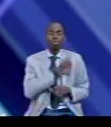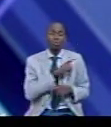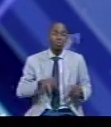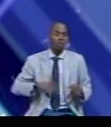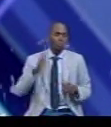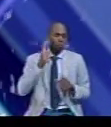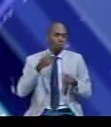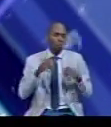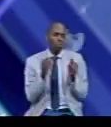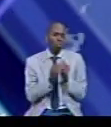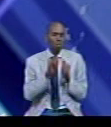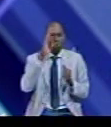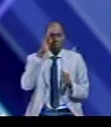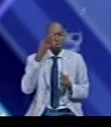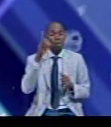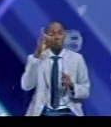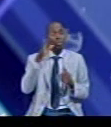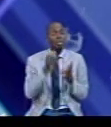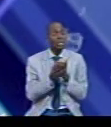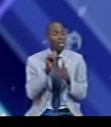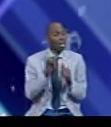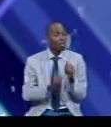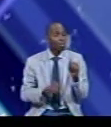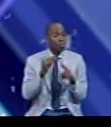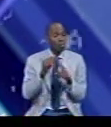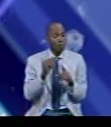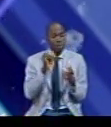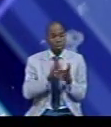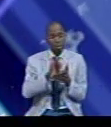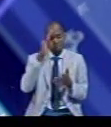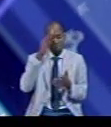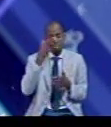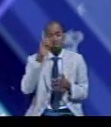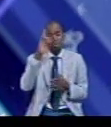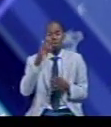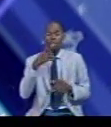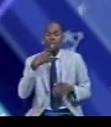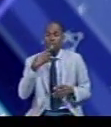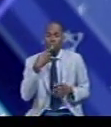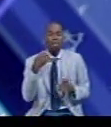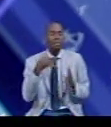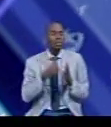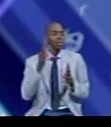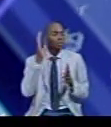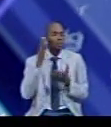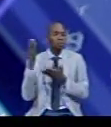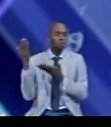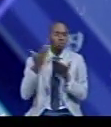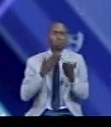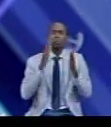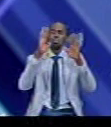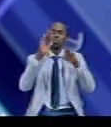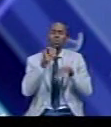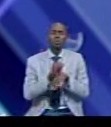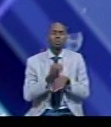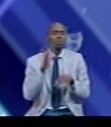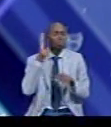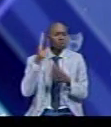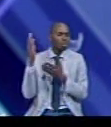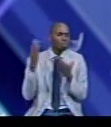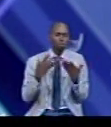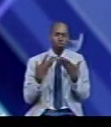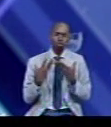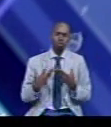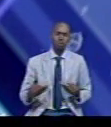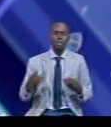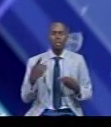word that will come out of him will mean miracle. It will mean solution, and it will draw people and their heart and their life